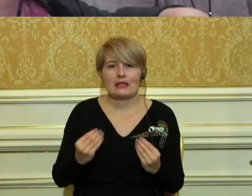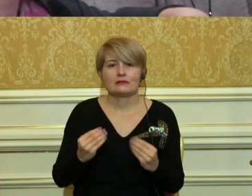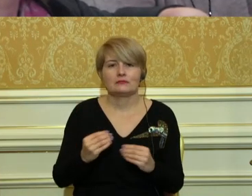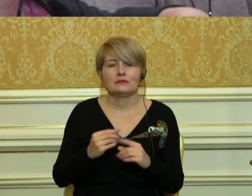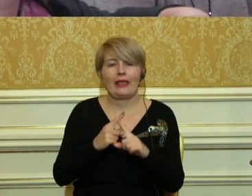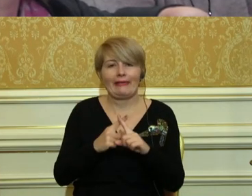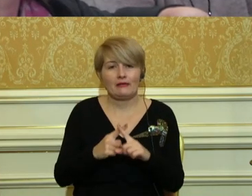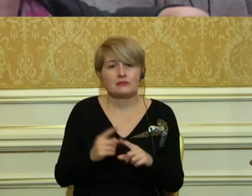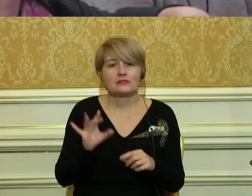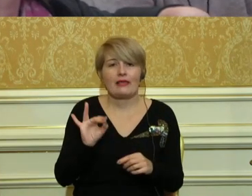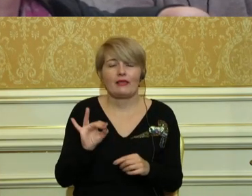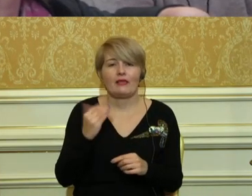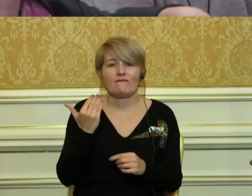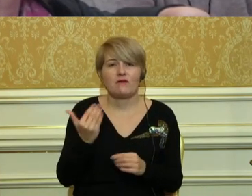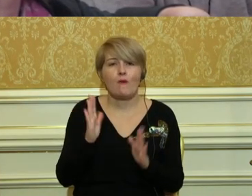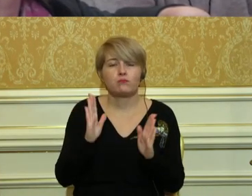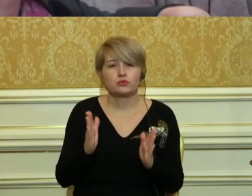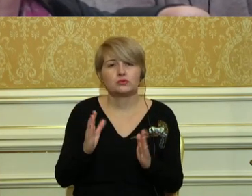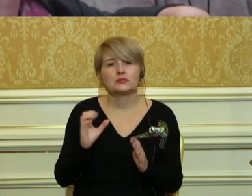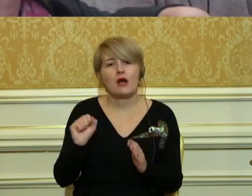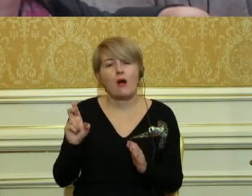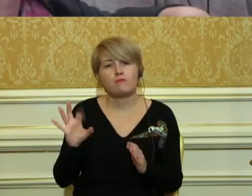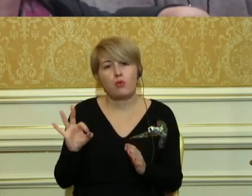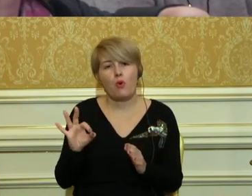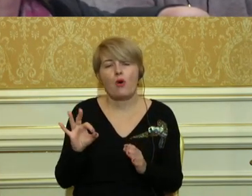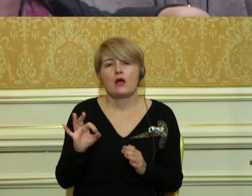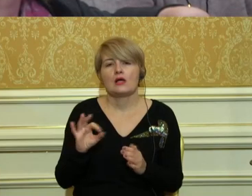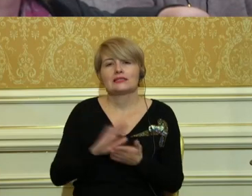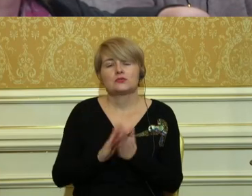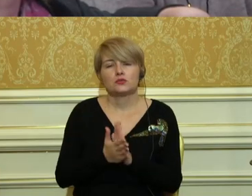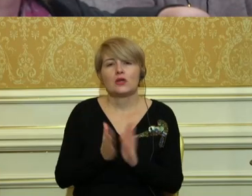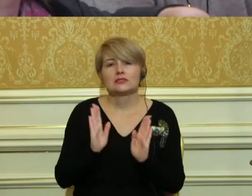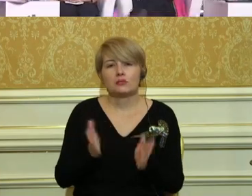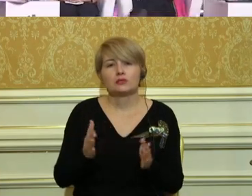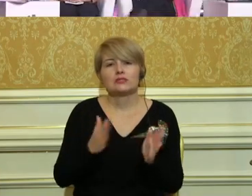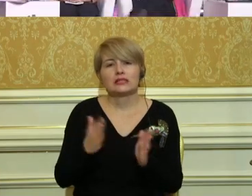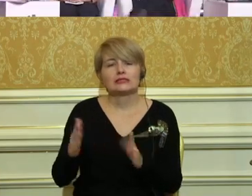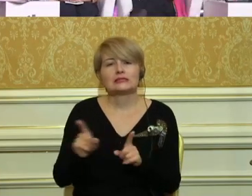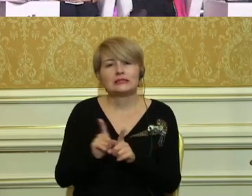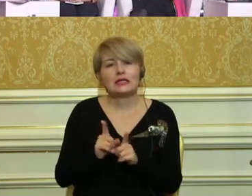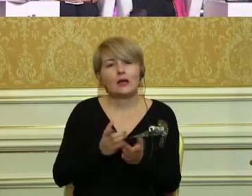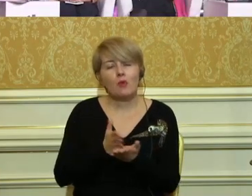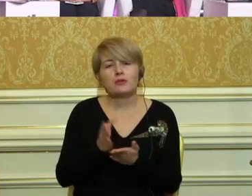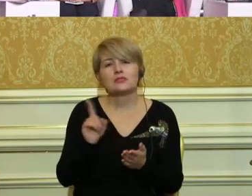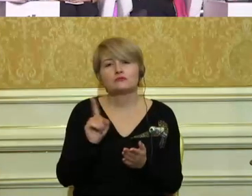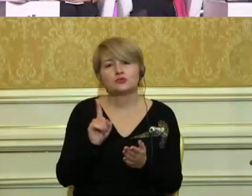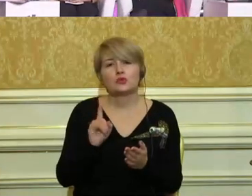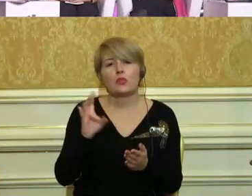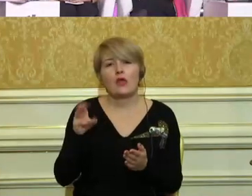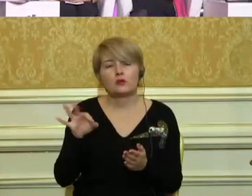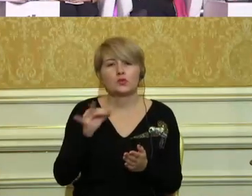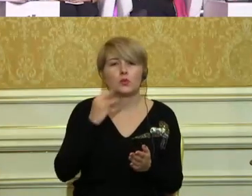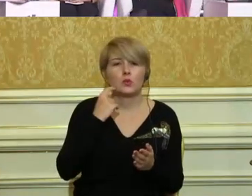be, or the situation will be that you, European Union, NATO, they will be ready to invite